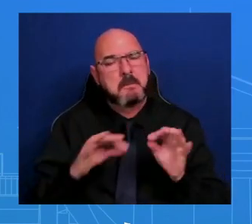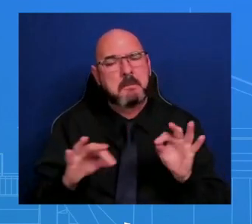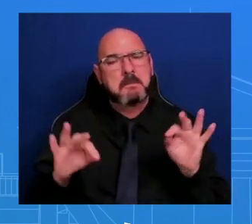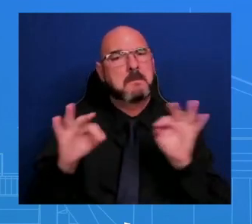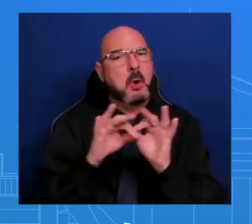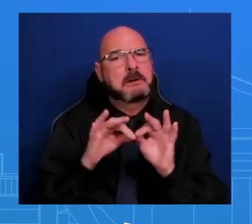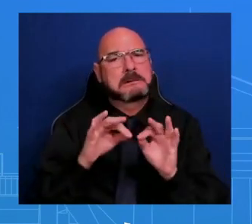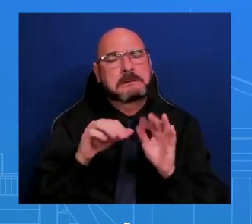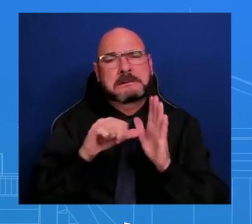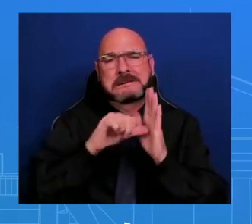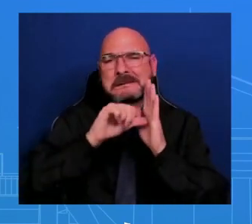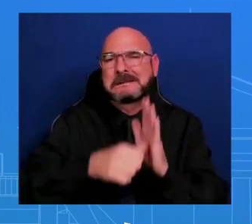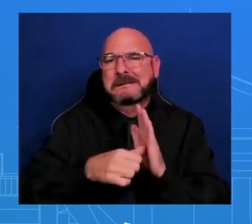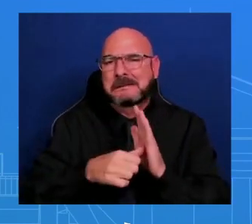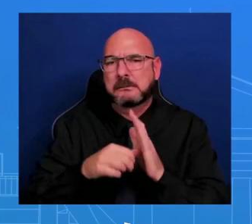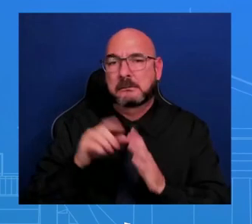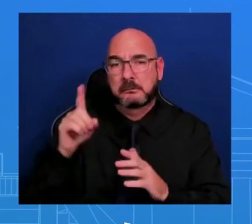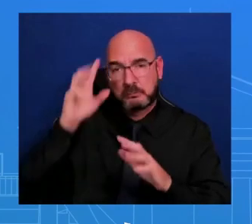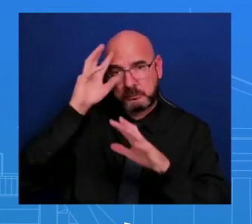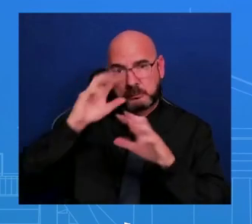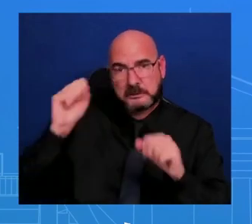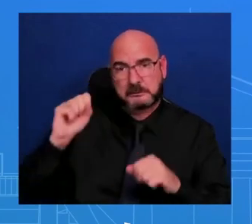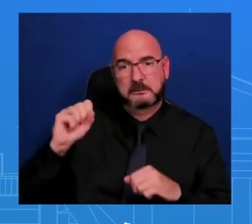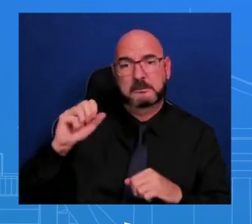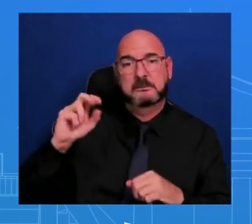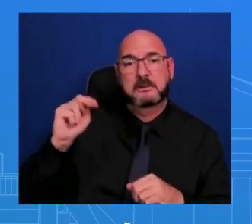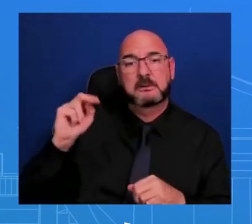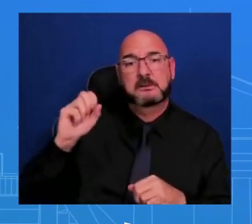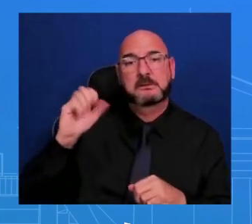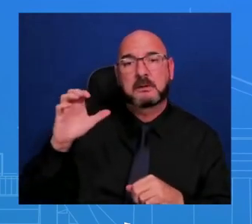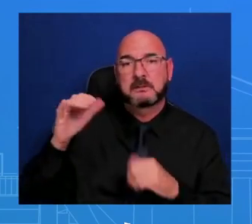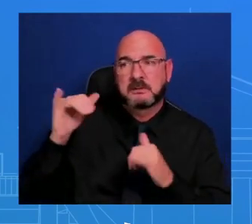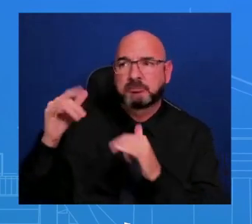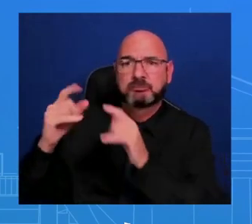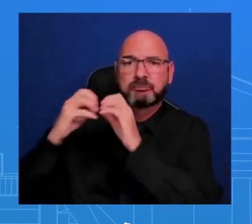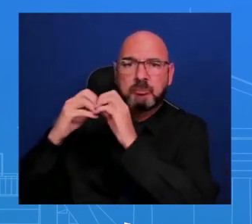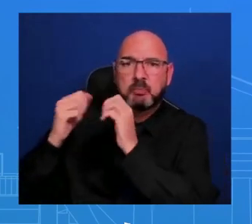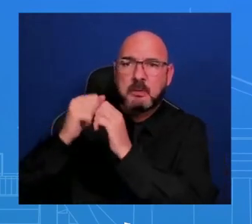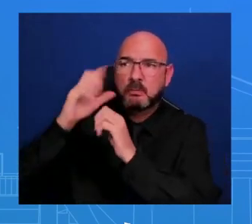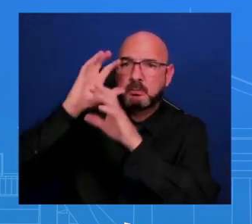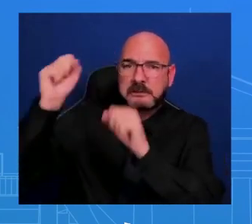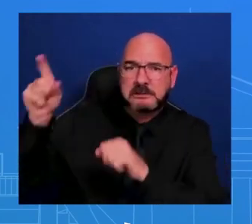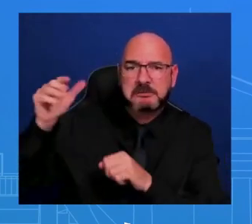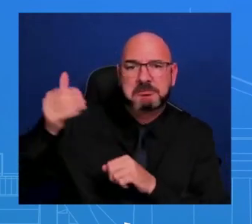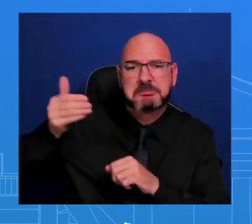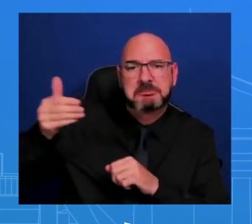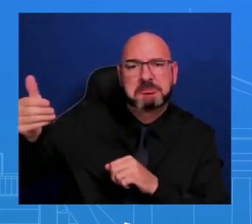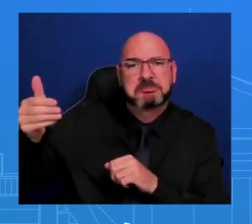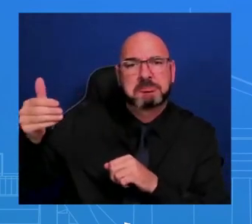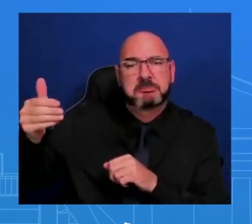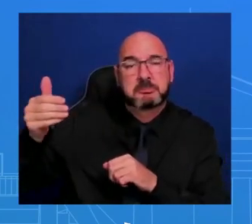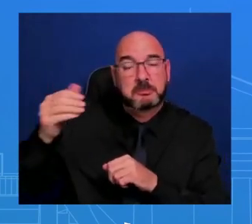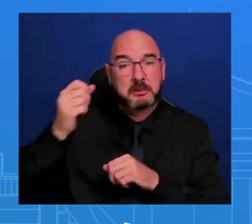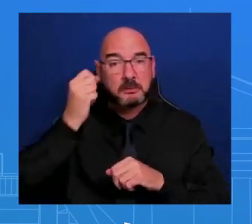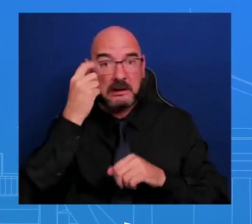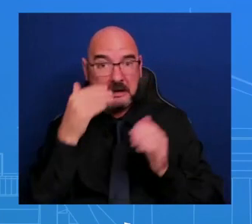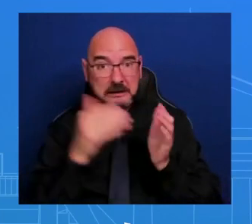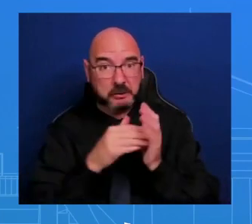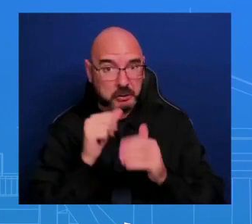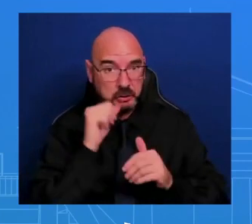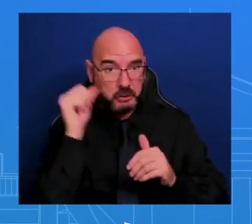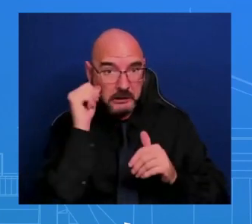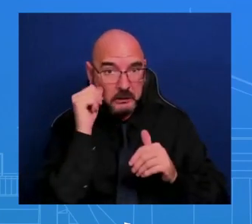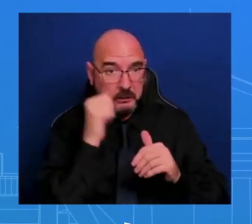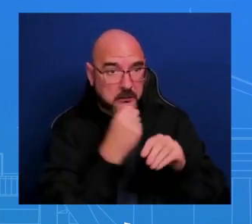going on in the Middle East. As you know, he spoke with Prime Minister Netanyahu yesterday. Again, continuation of this dialogue and conversation that he's having